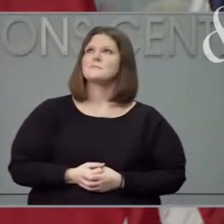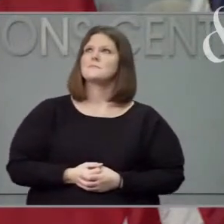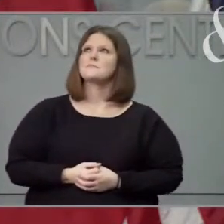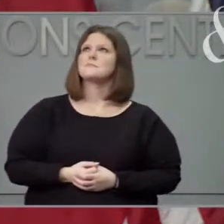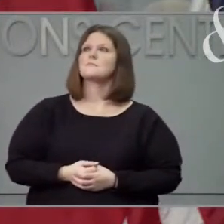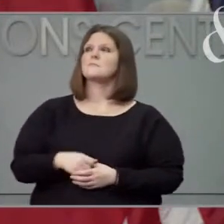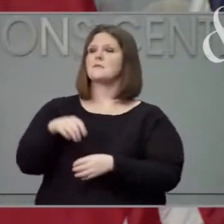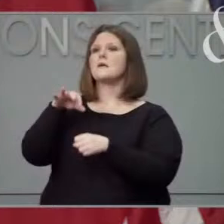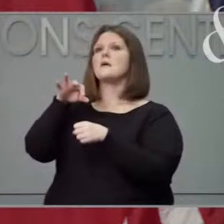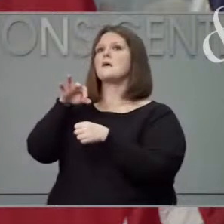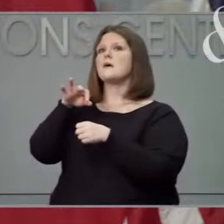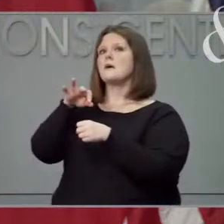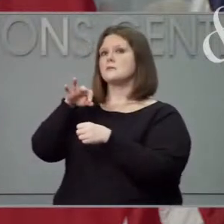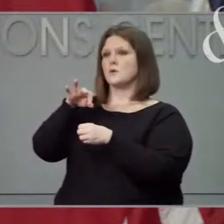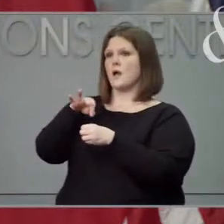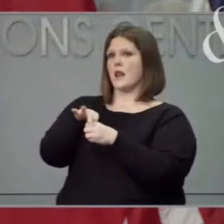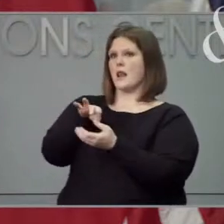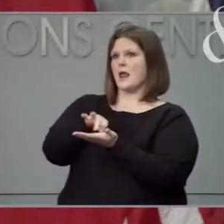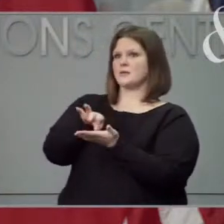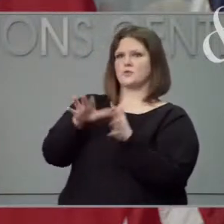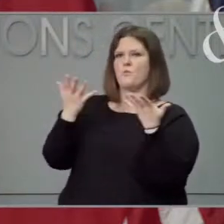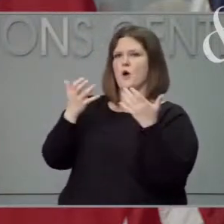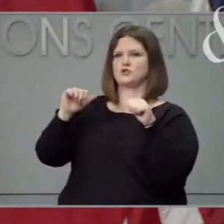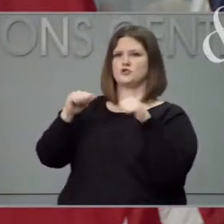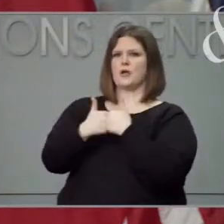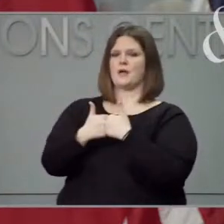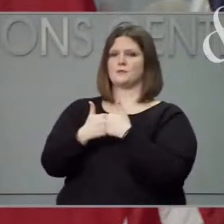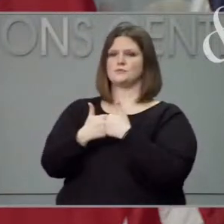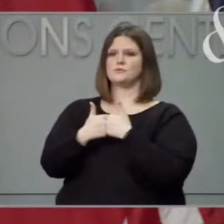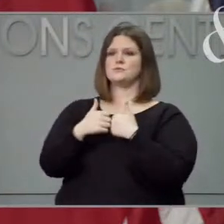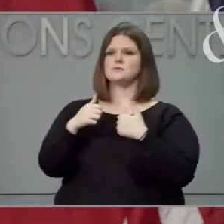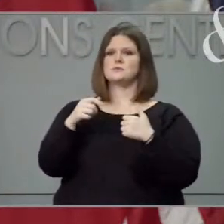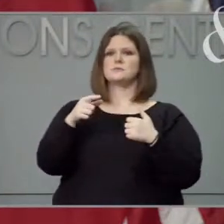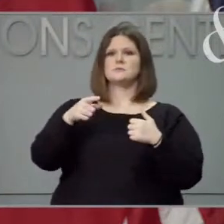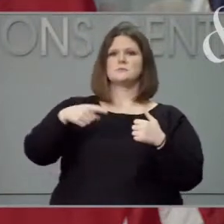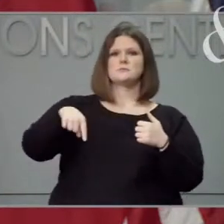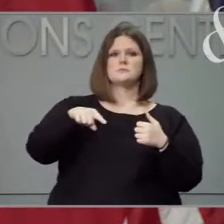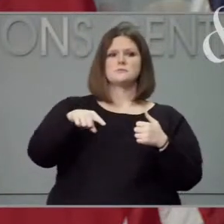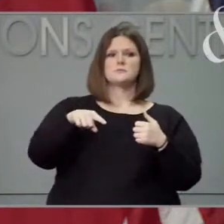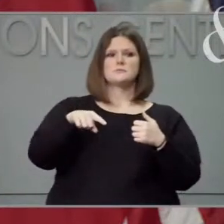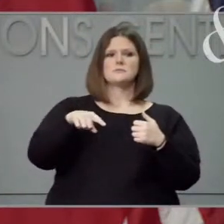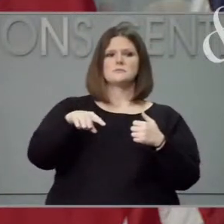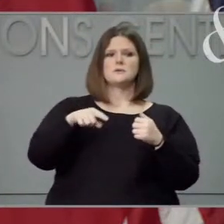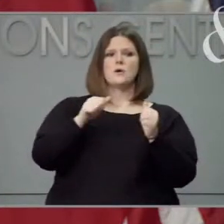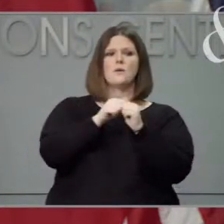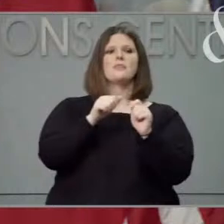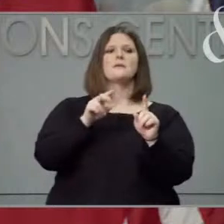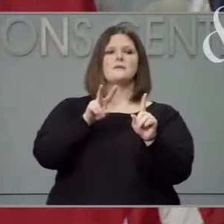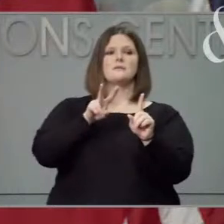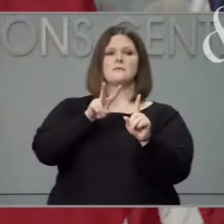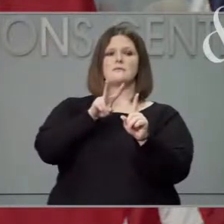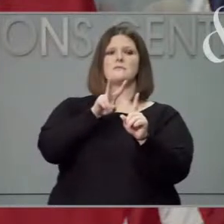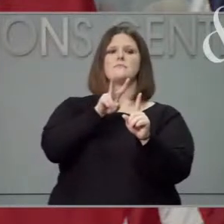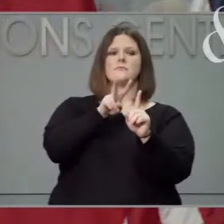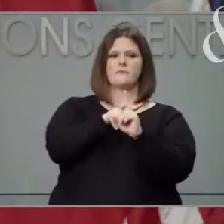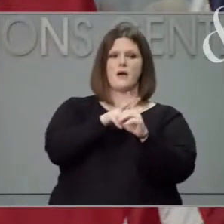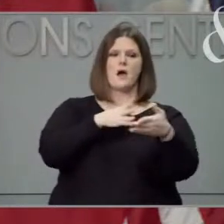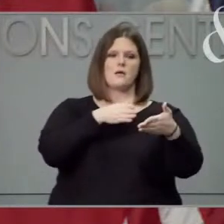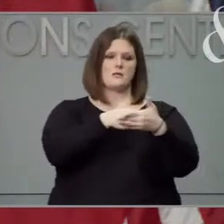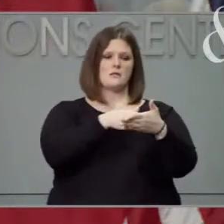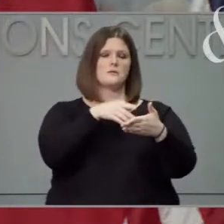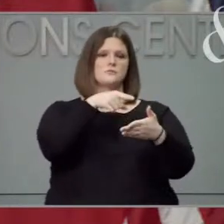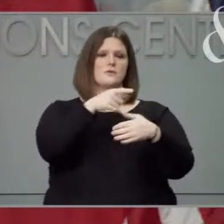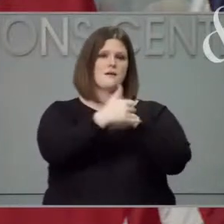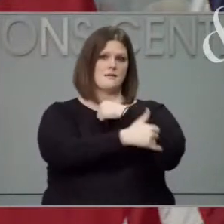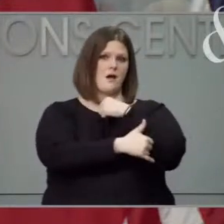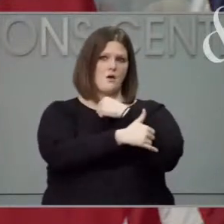Election challenges, voter challenges, and election protests are filed with the counties. Is the state board going to